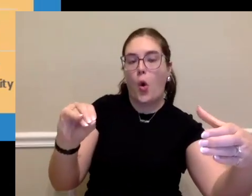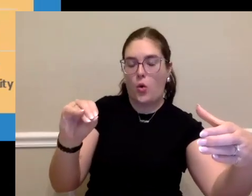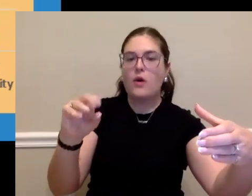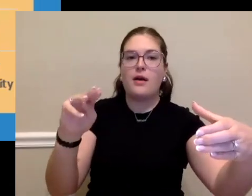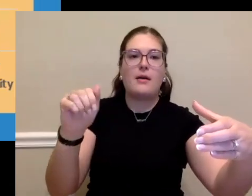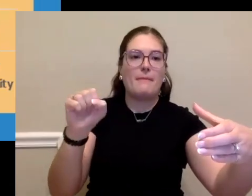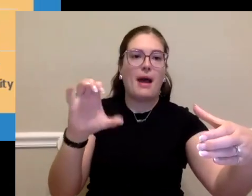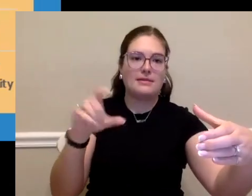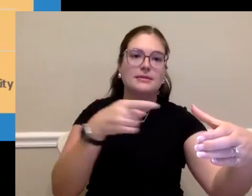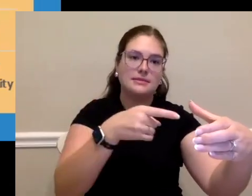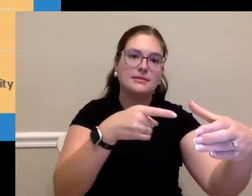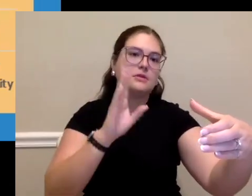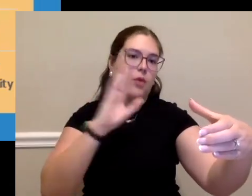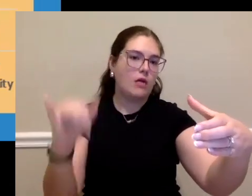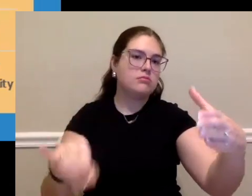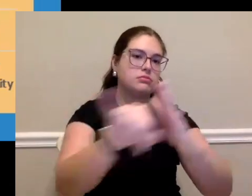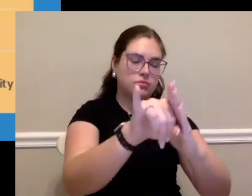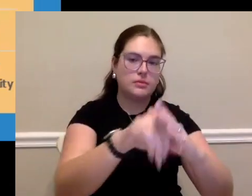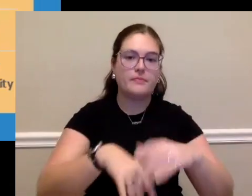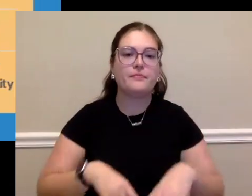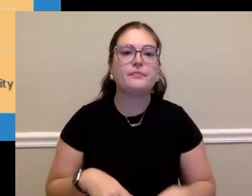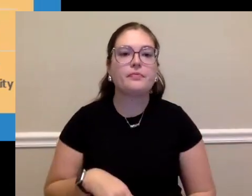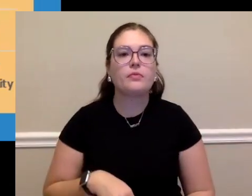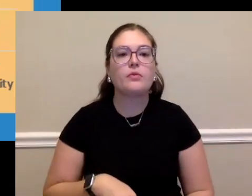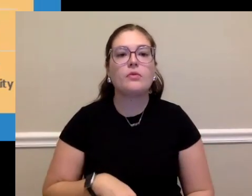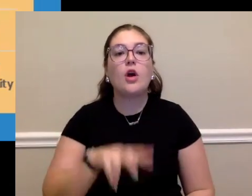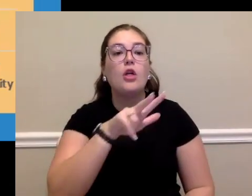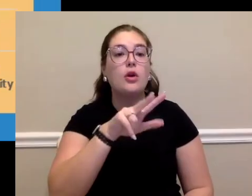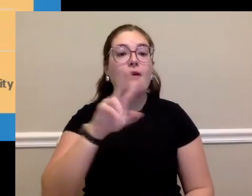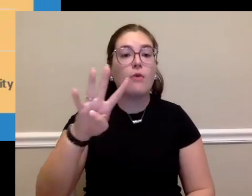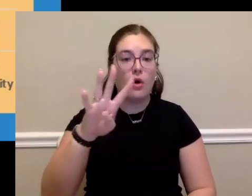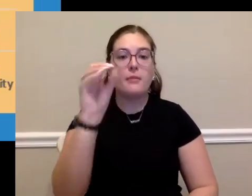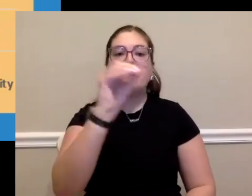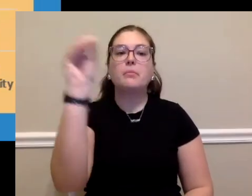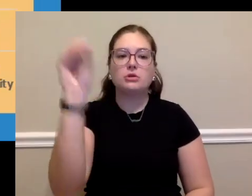34% preferred a non-traditional gender rendition. So